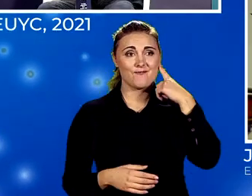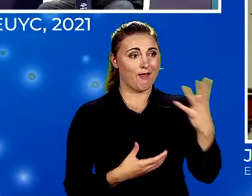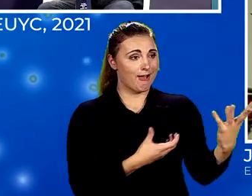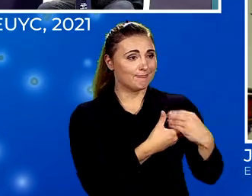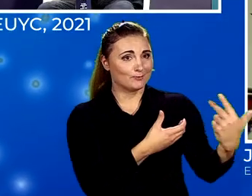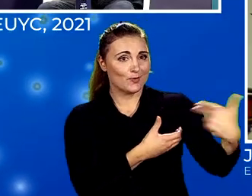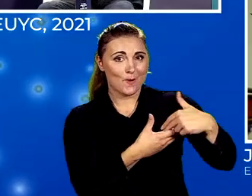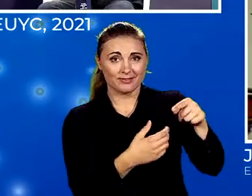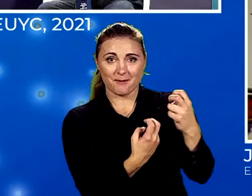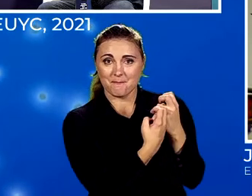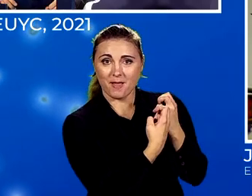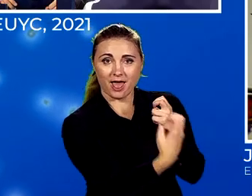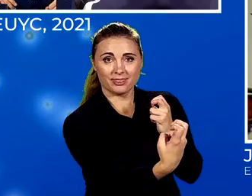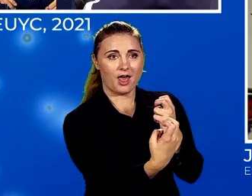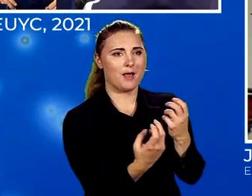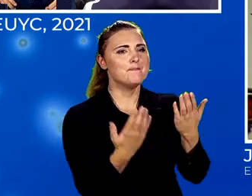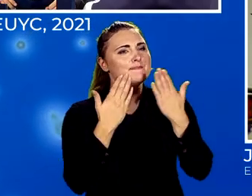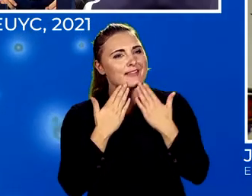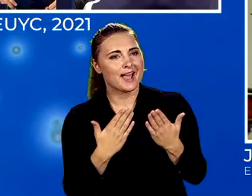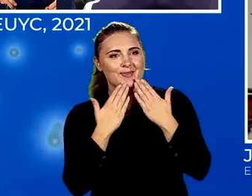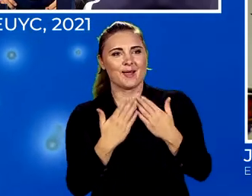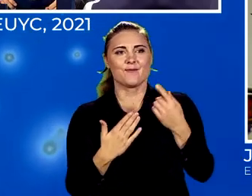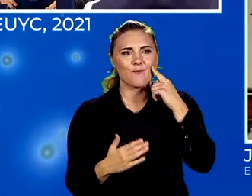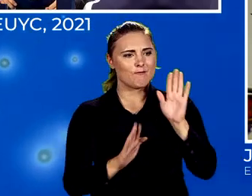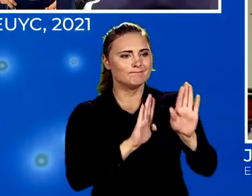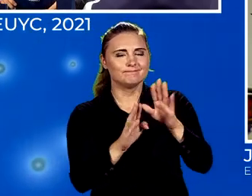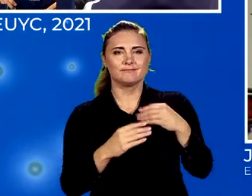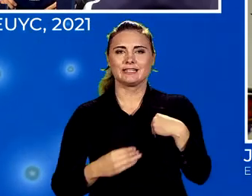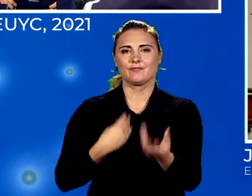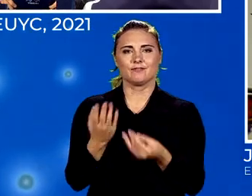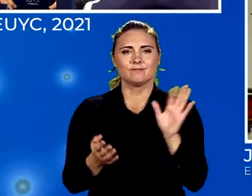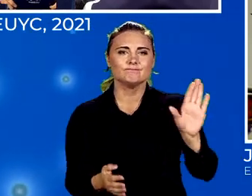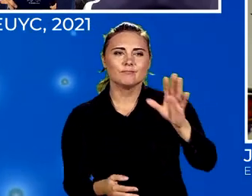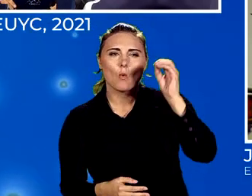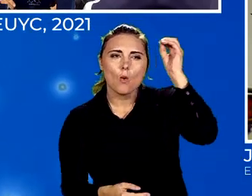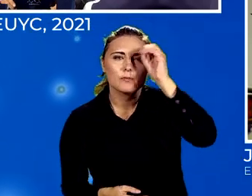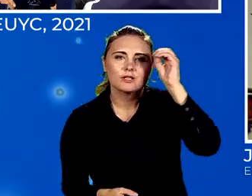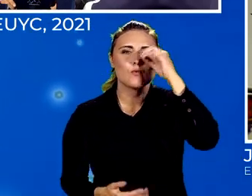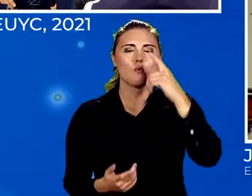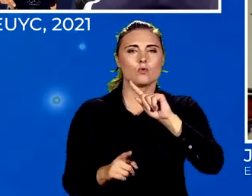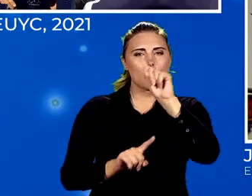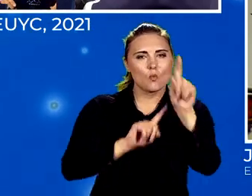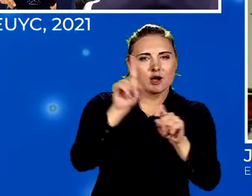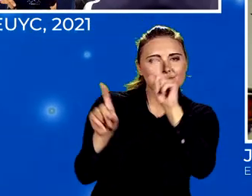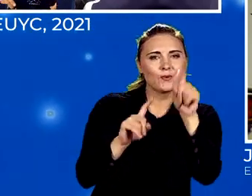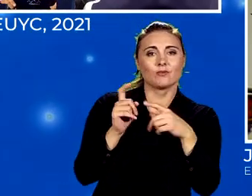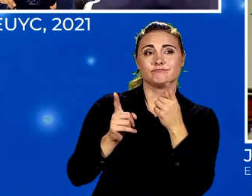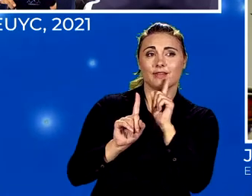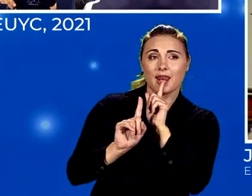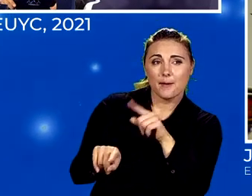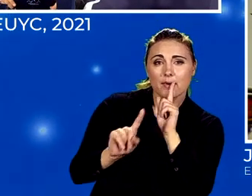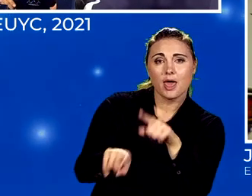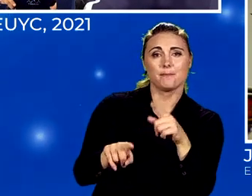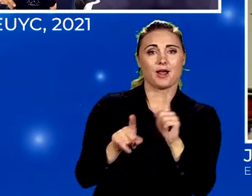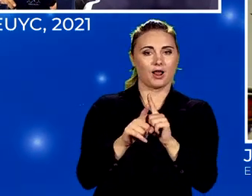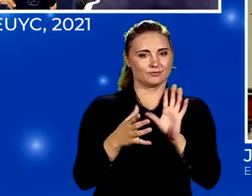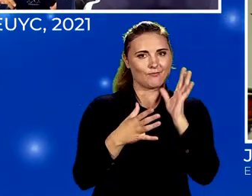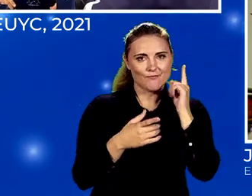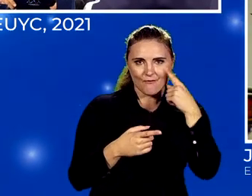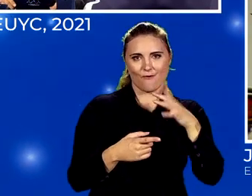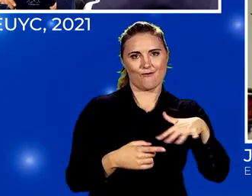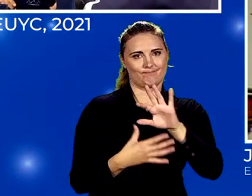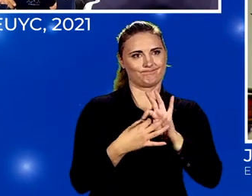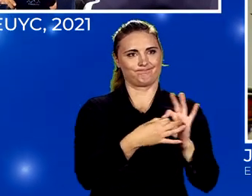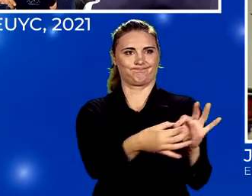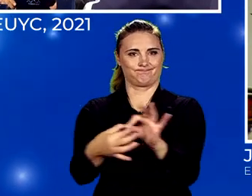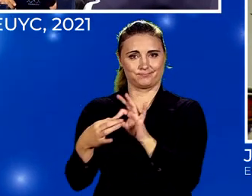and sharing your opinion, answering to the questions from our participants. With this, I would end today's debate,